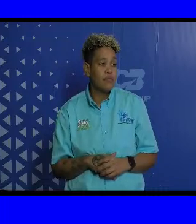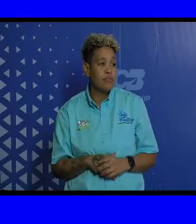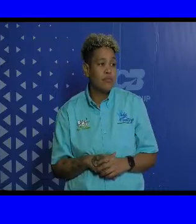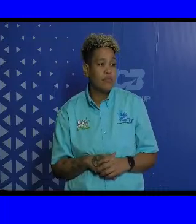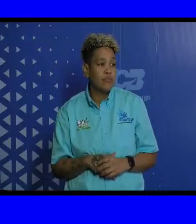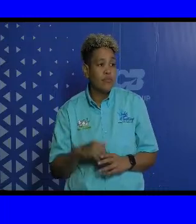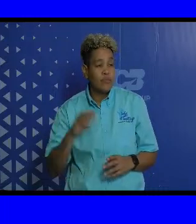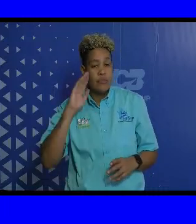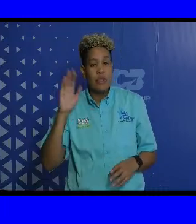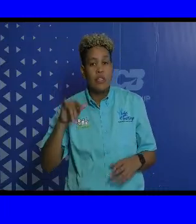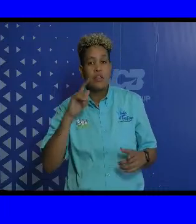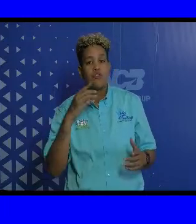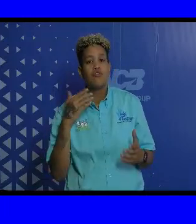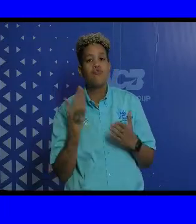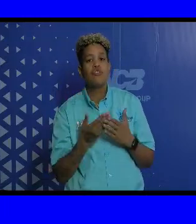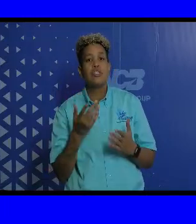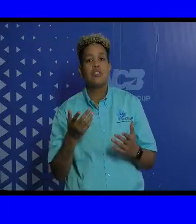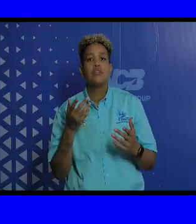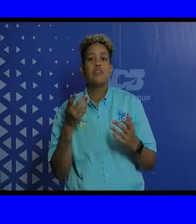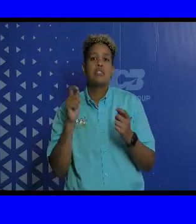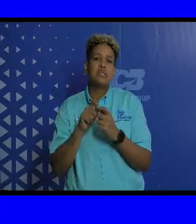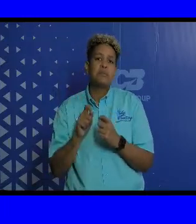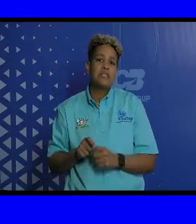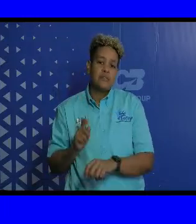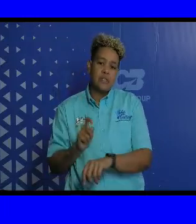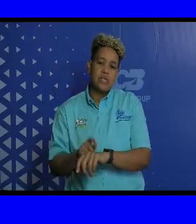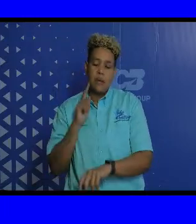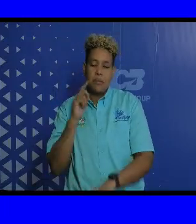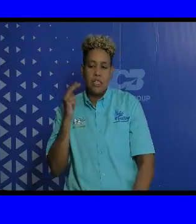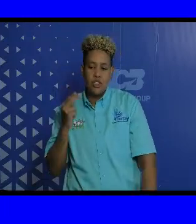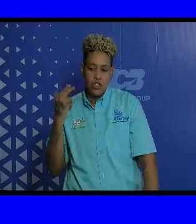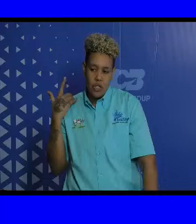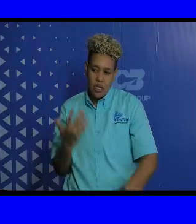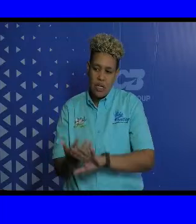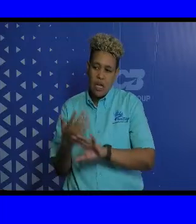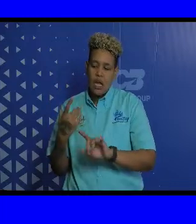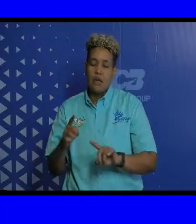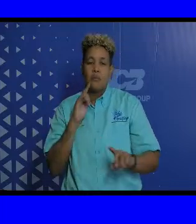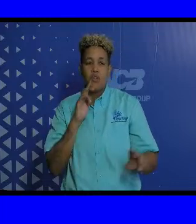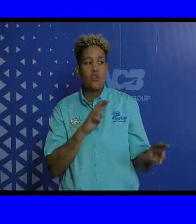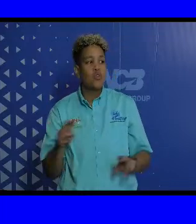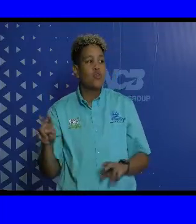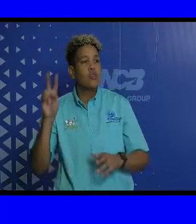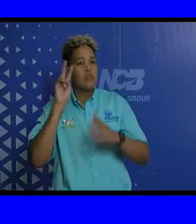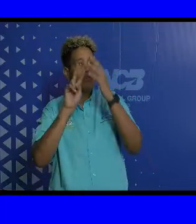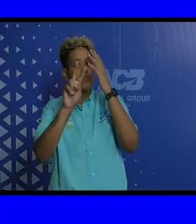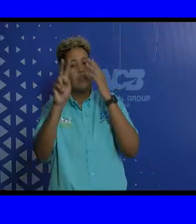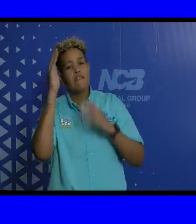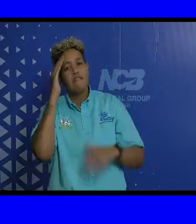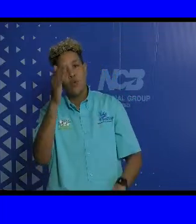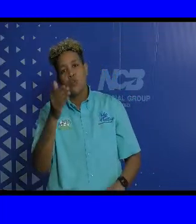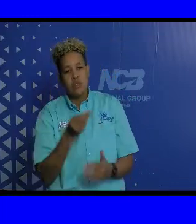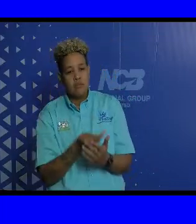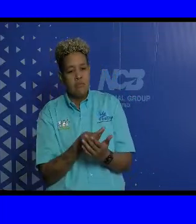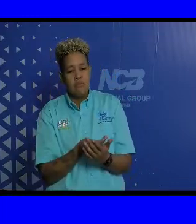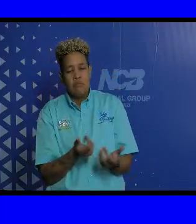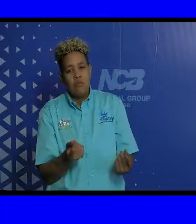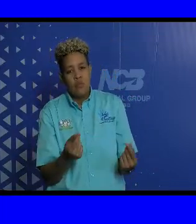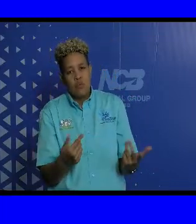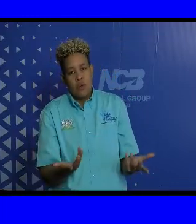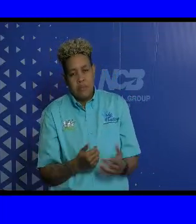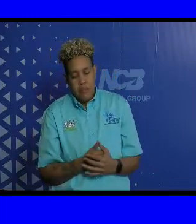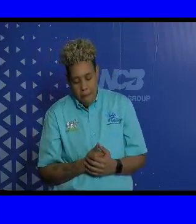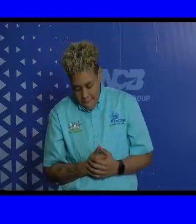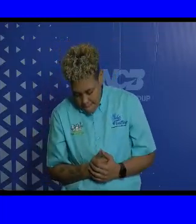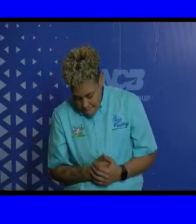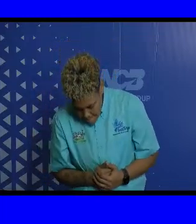But all of that just gets us to a point and is history. Let's turn to what's a bit more important, which is our financial